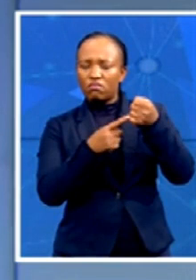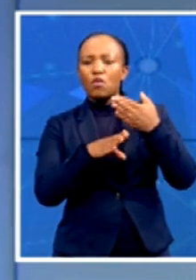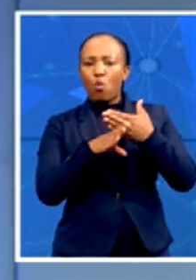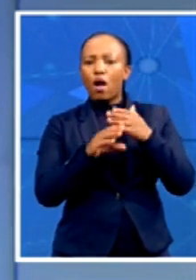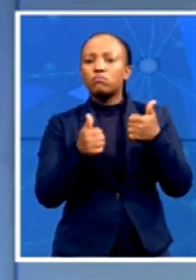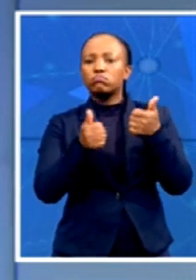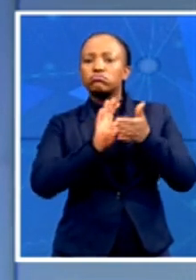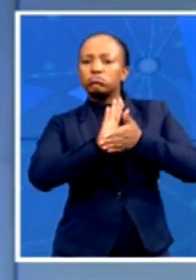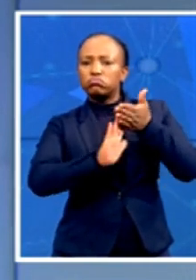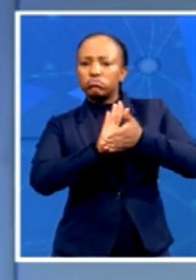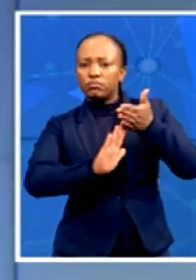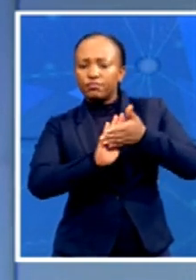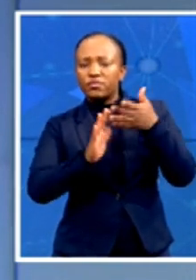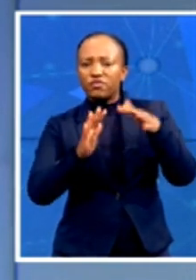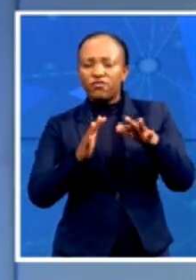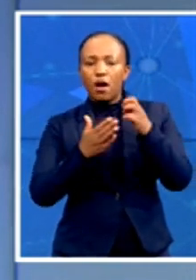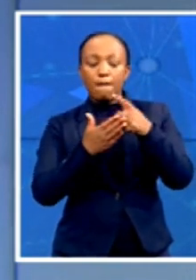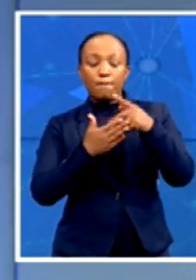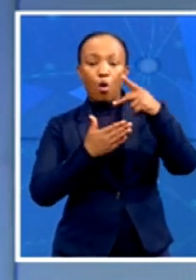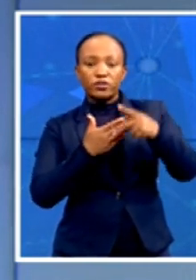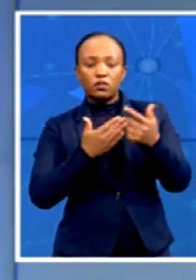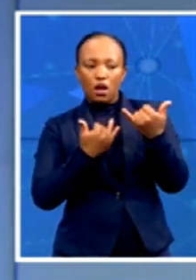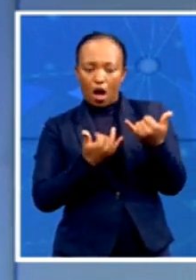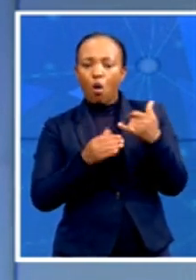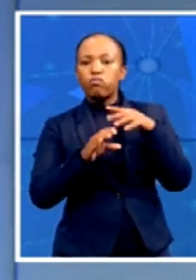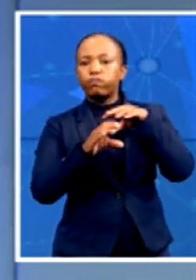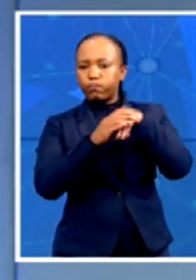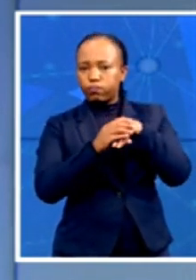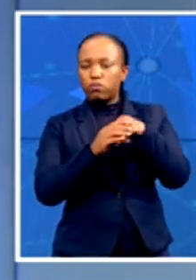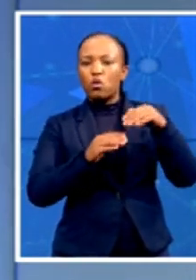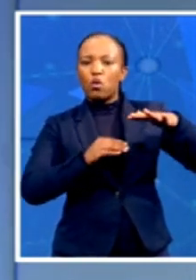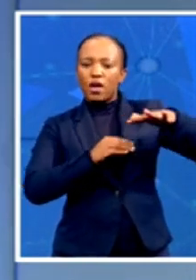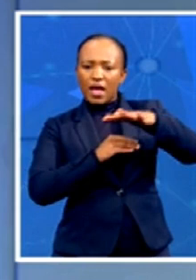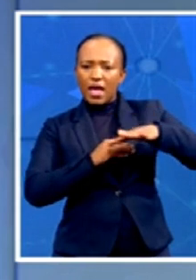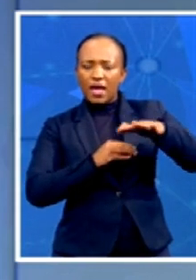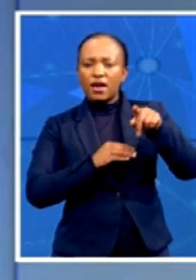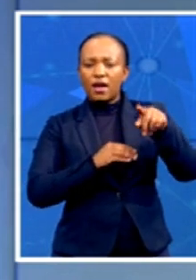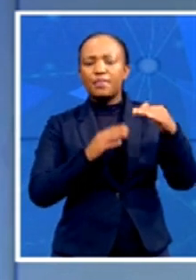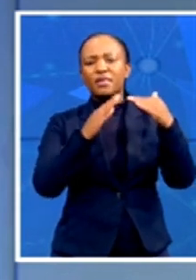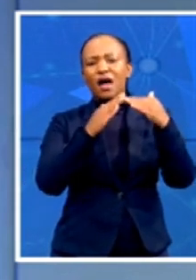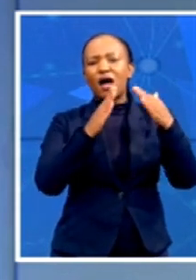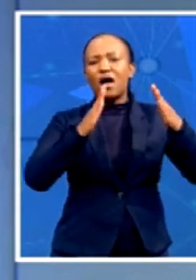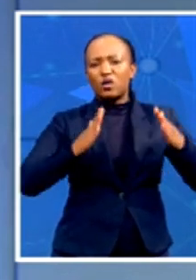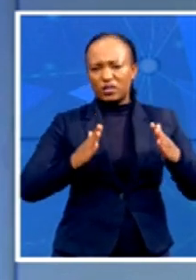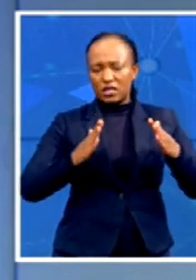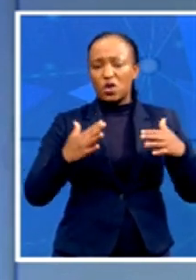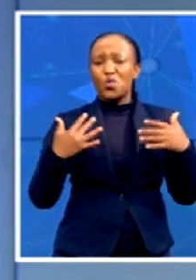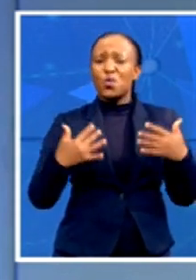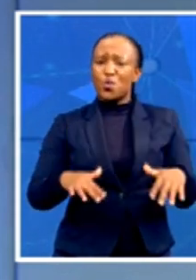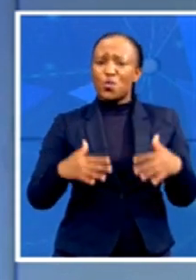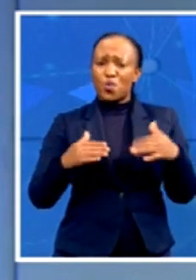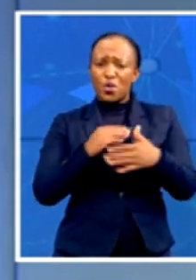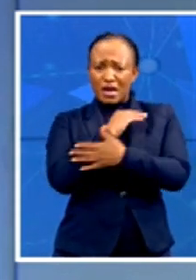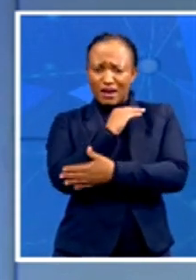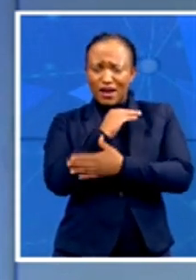pipeline in areas such as student housing, which is a major need in our country, water